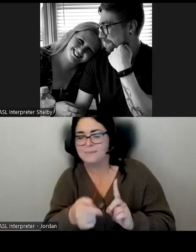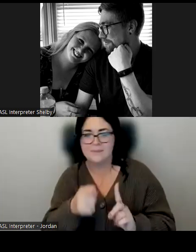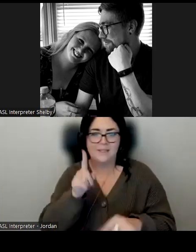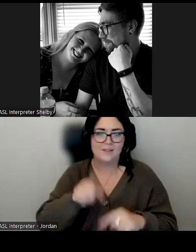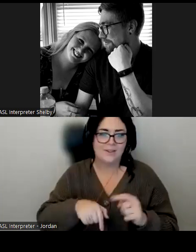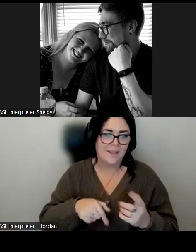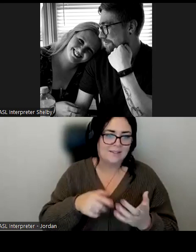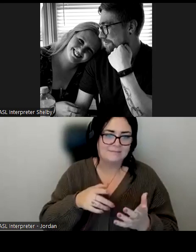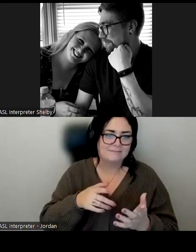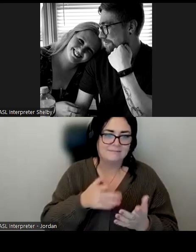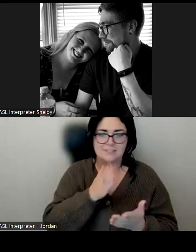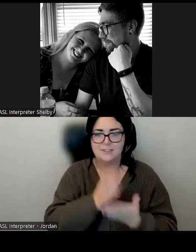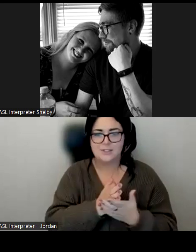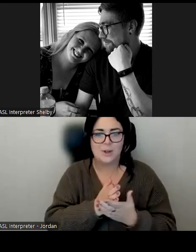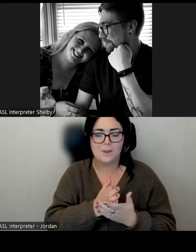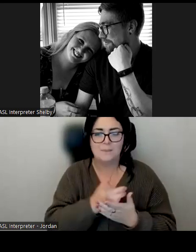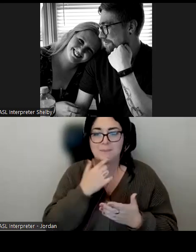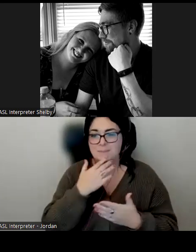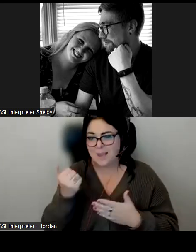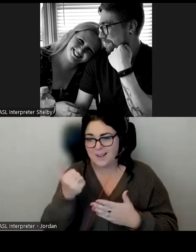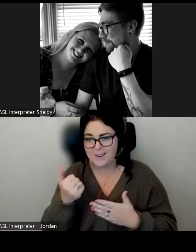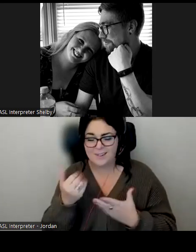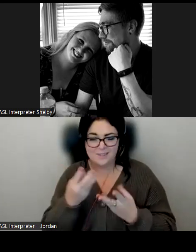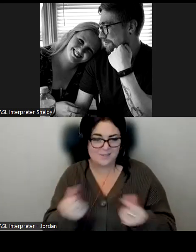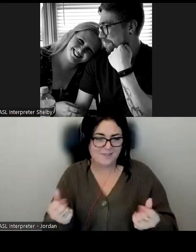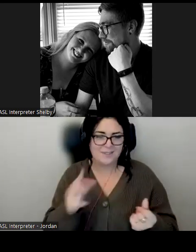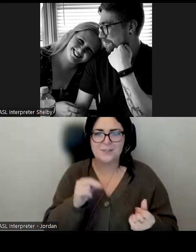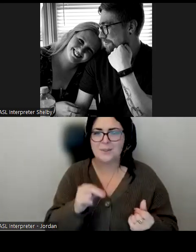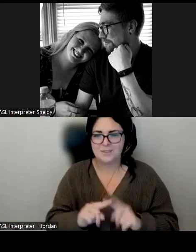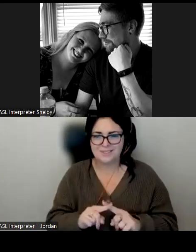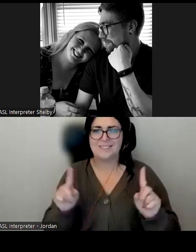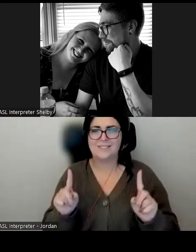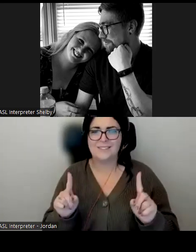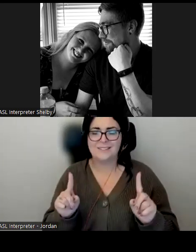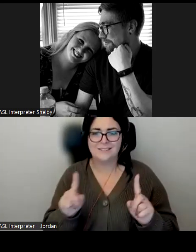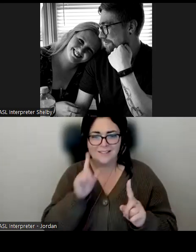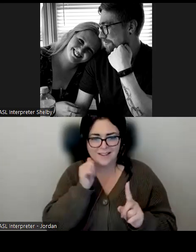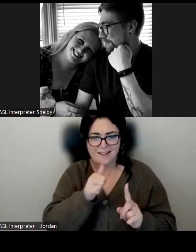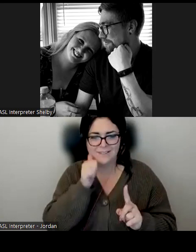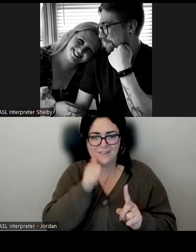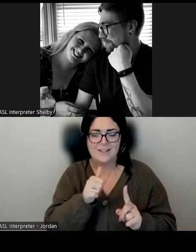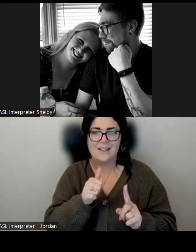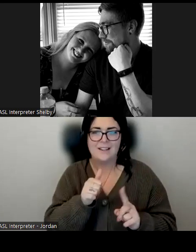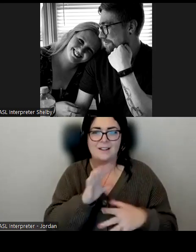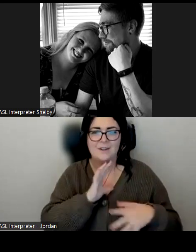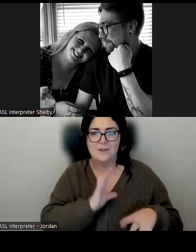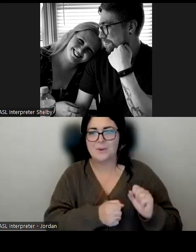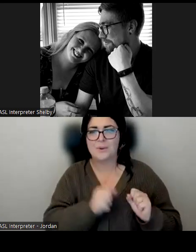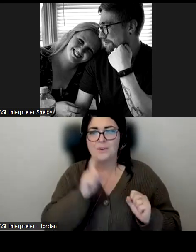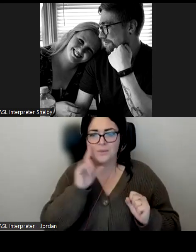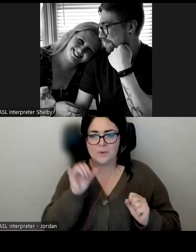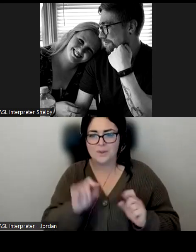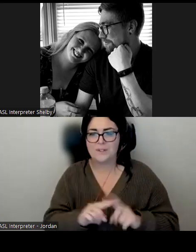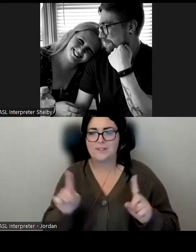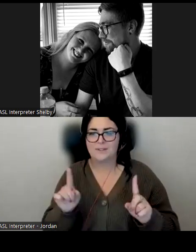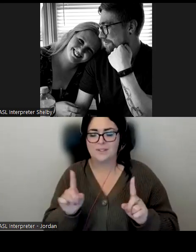it. It doesn't get better, it just gets different. Every day, grief puts on a new face.